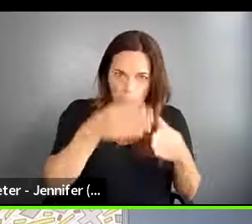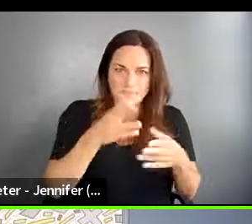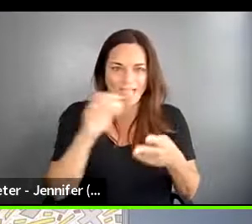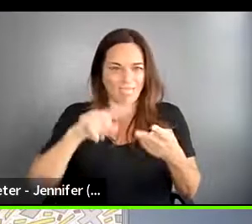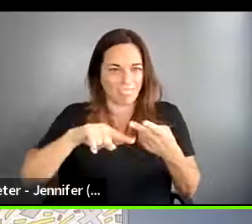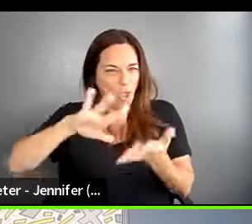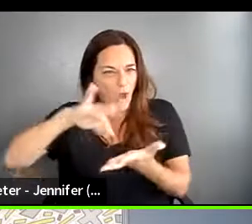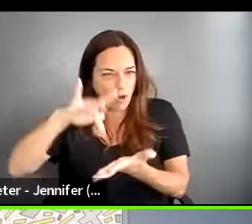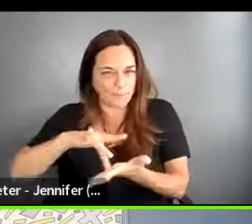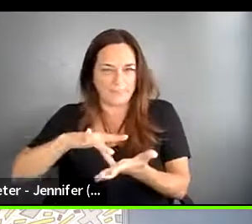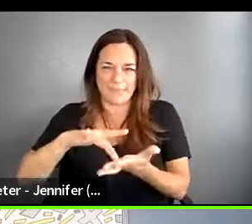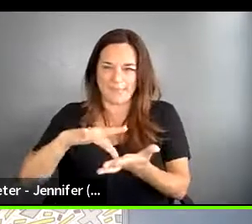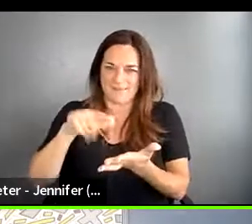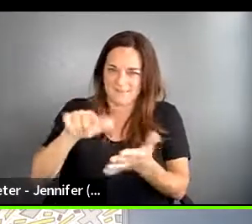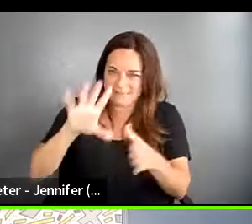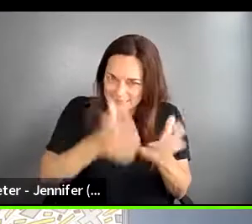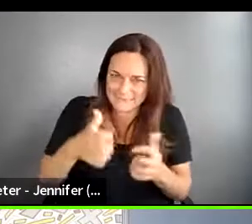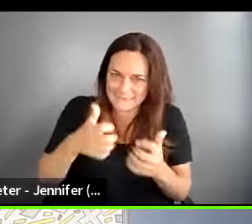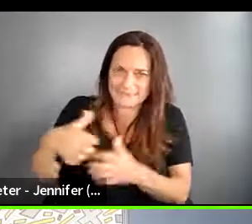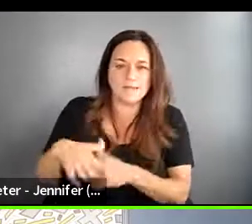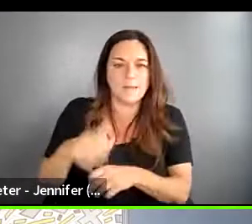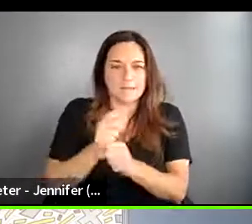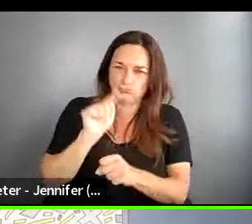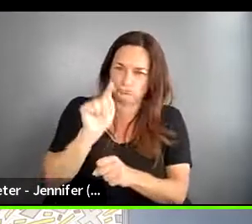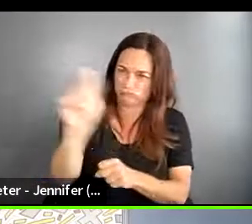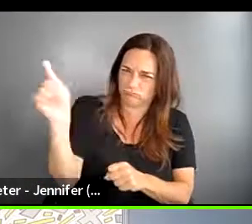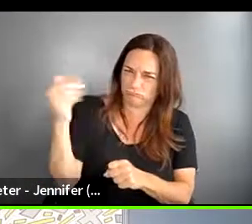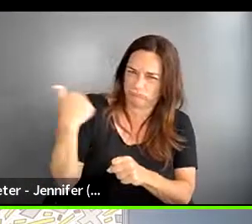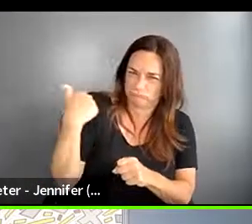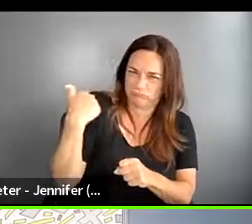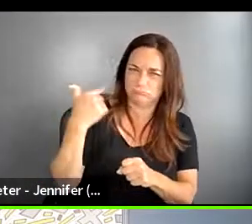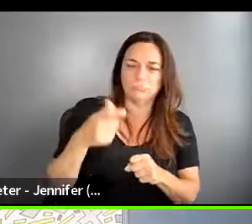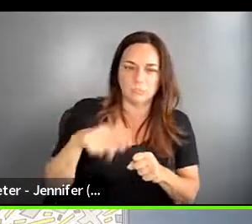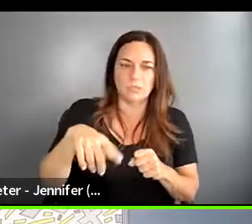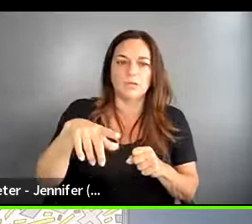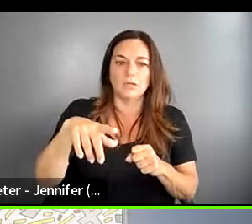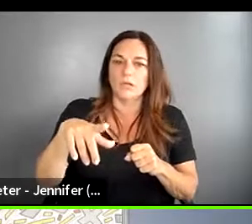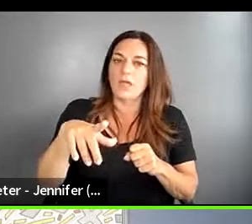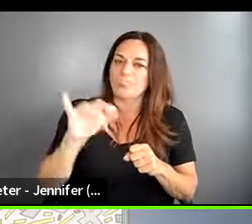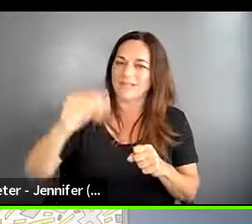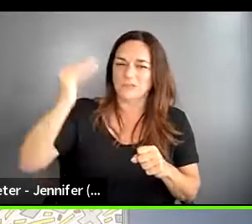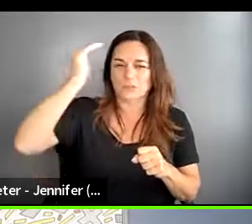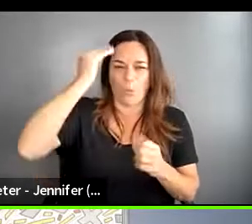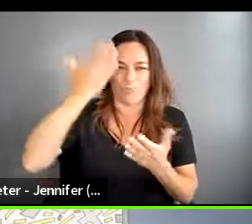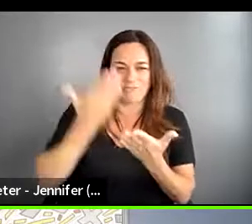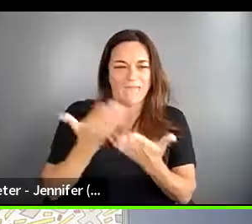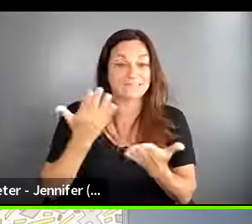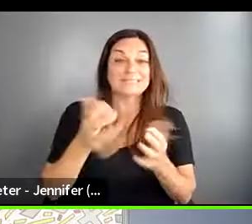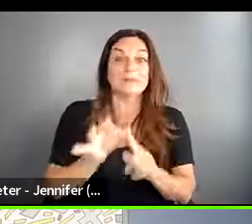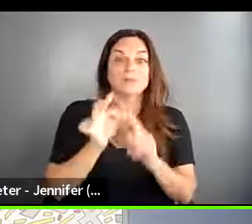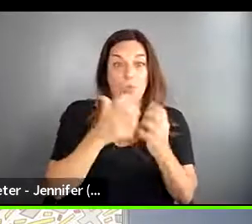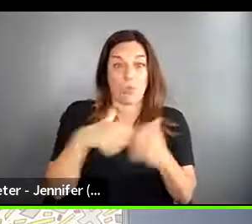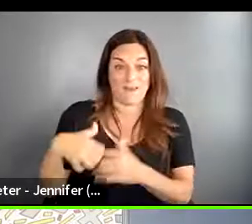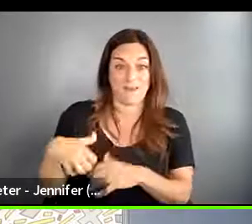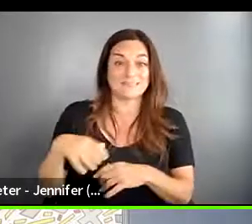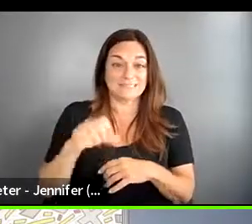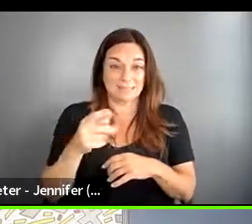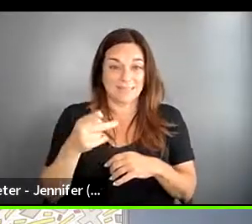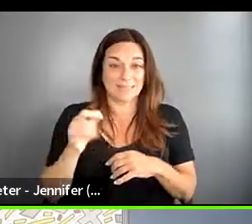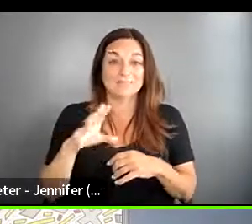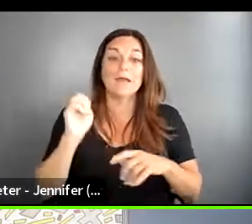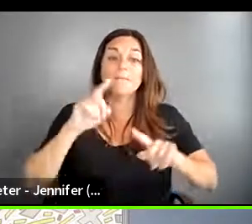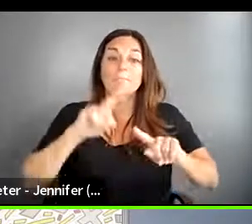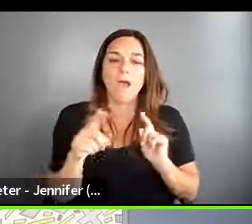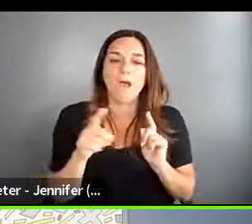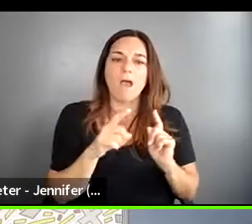is through organizing and holding folks accountable. Like, that's definitely known, a known fact, especially in the organizing space, but also moving from